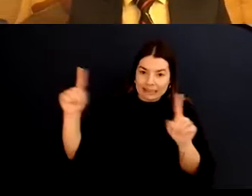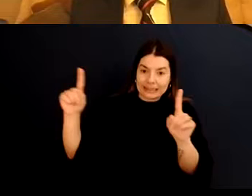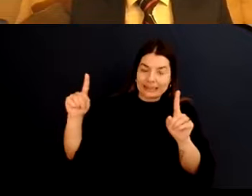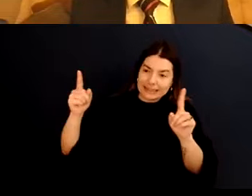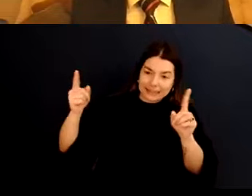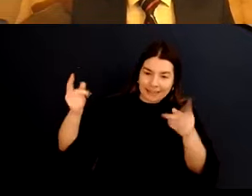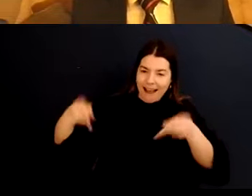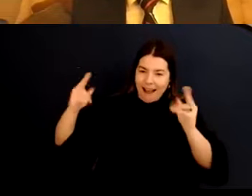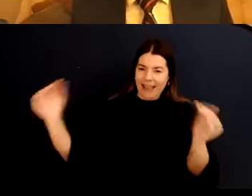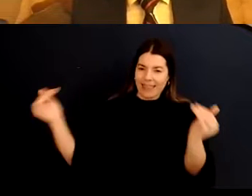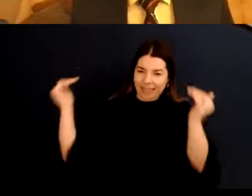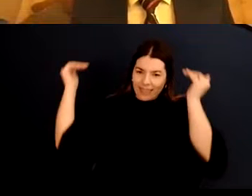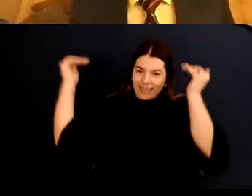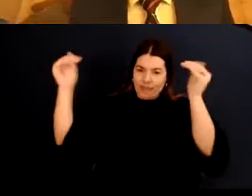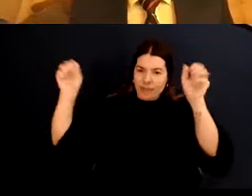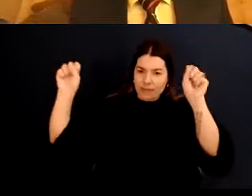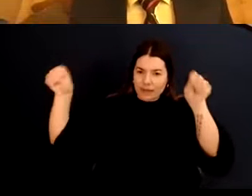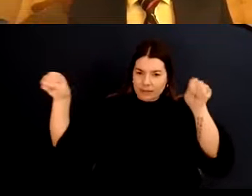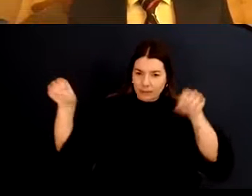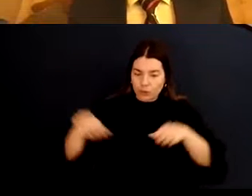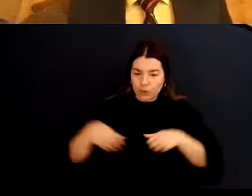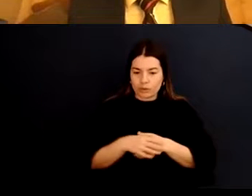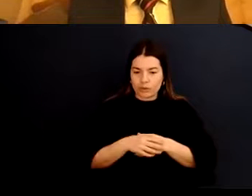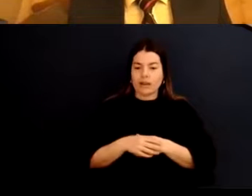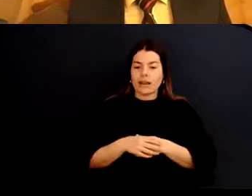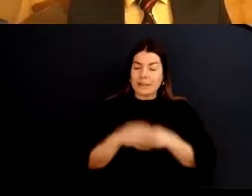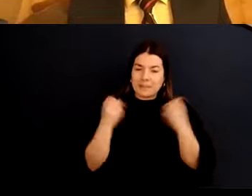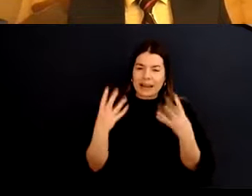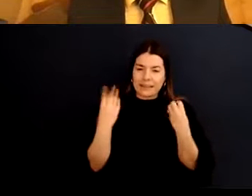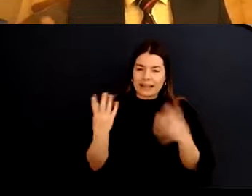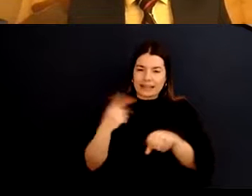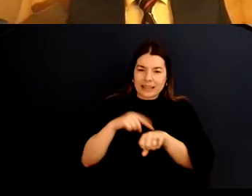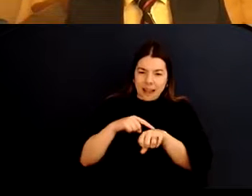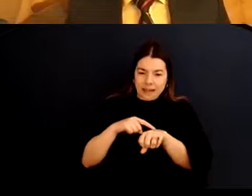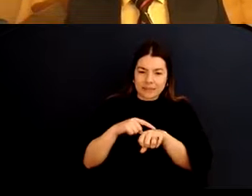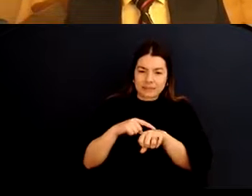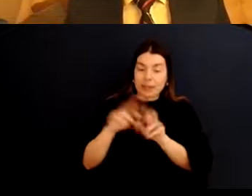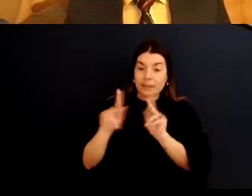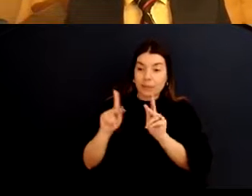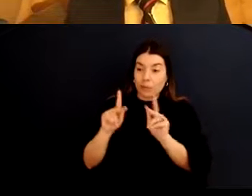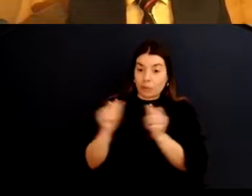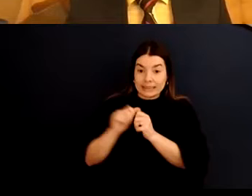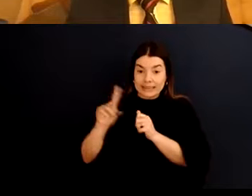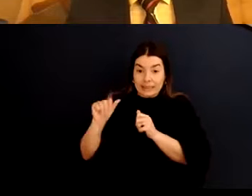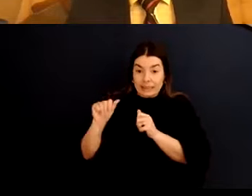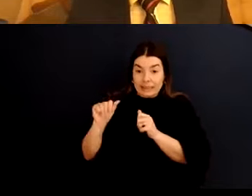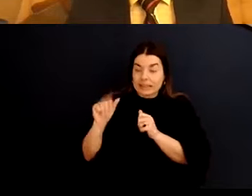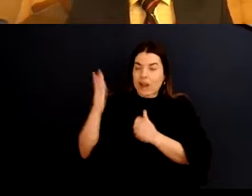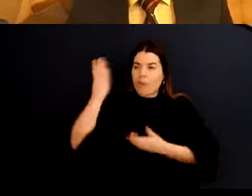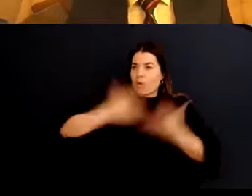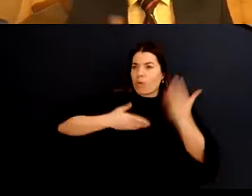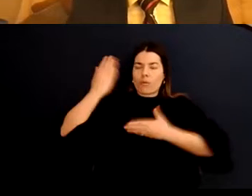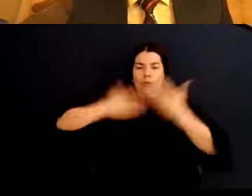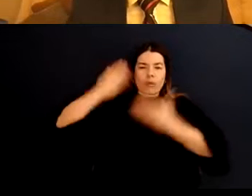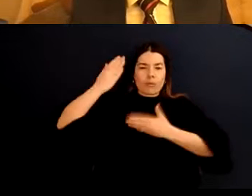highest level 10 of seconds. potentials. A lot of times I think that they're overlooked and they're underserved. So I'd